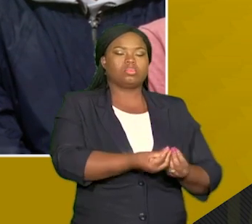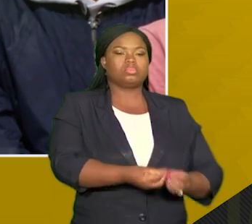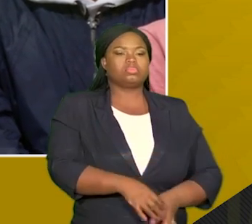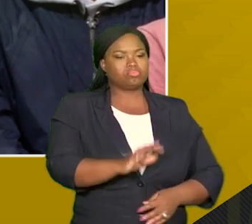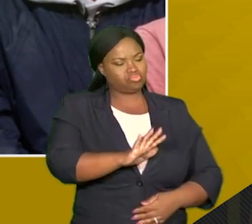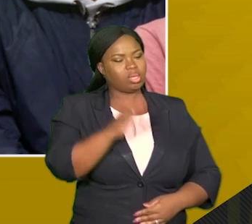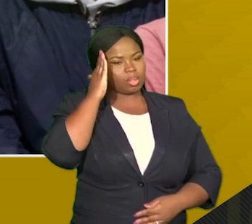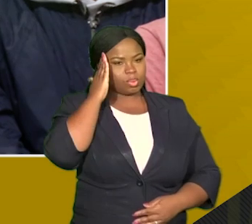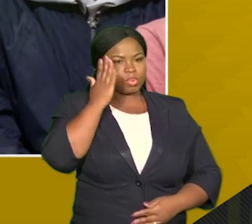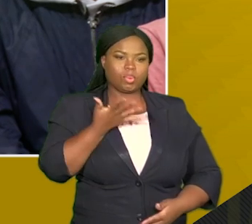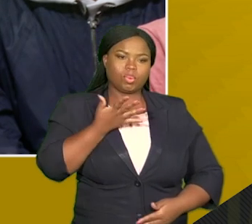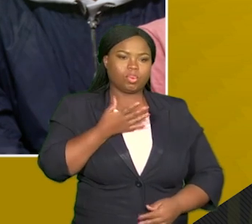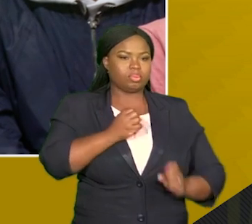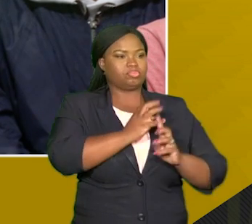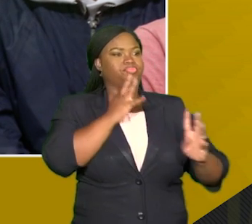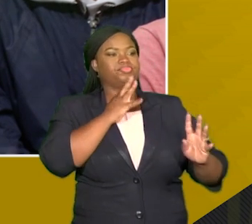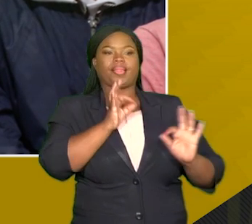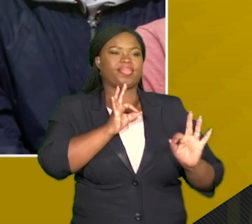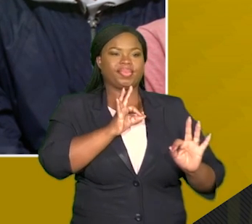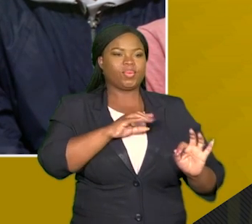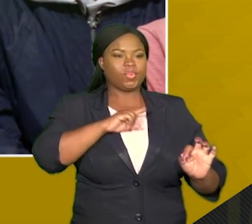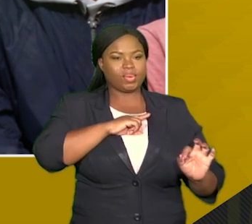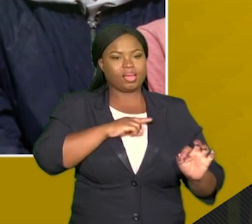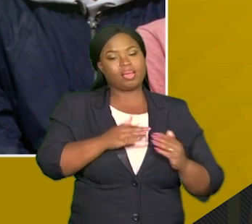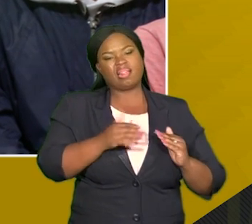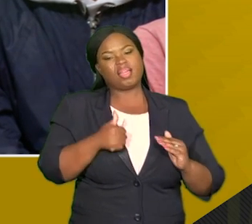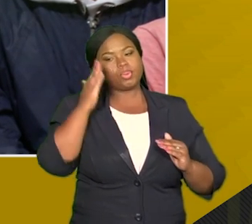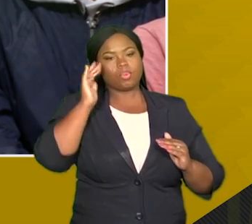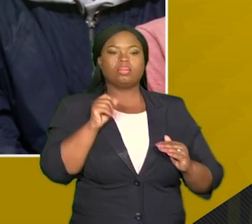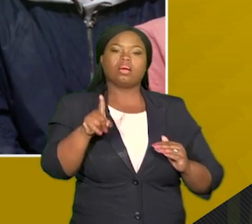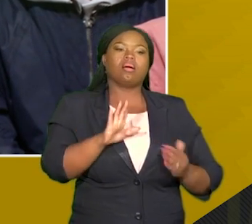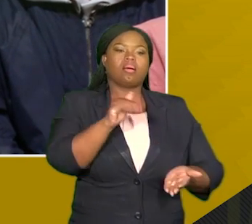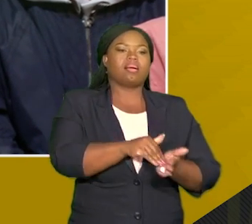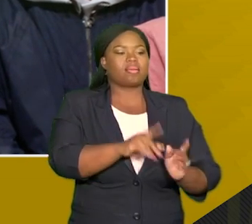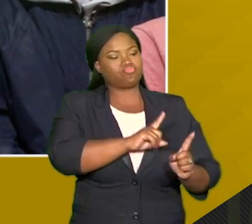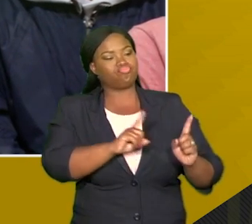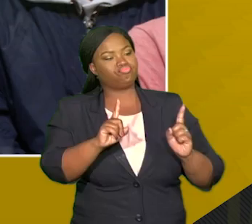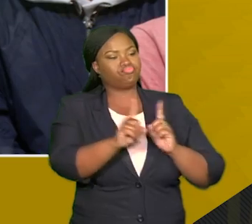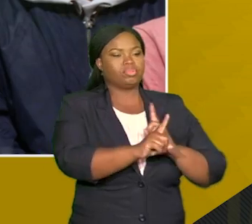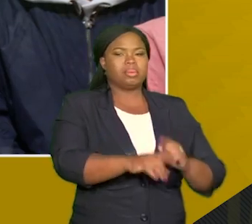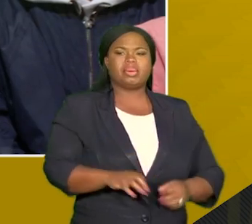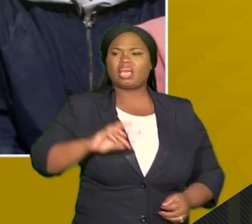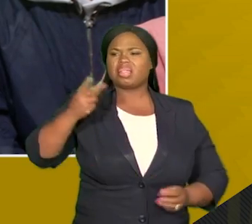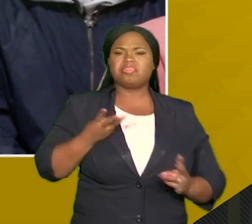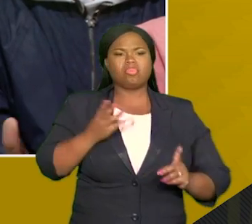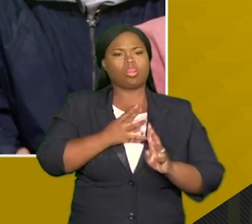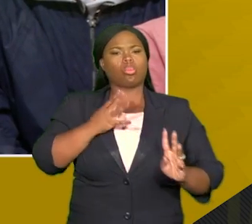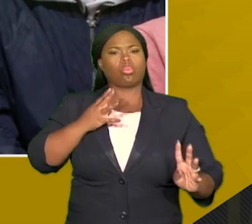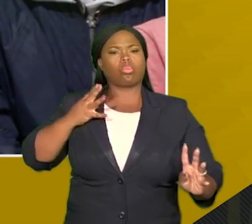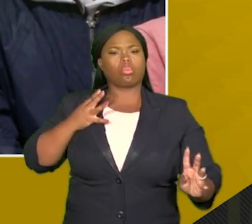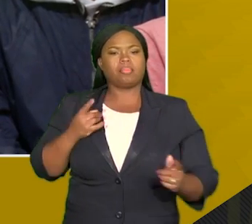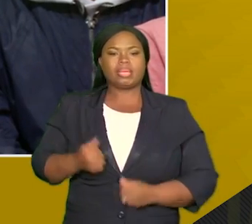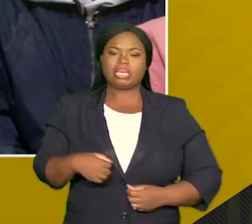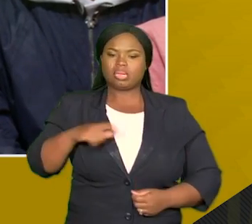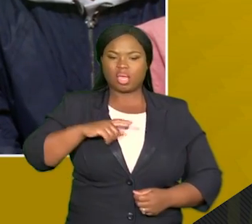okay, nyazi yena ngeke afika milai, right? As umntana kamakhelwane uzothi makafika lapha ayibambe the long queue, hence wena uzokwazi ukungena